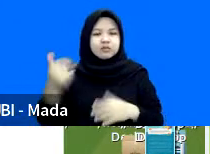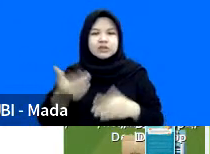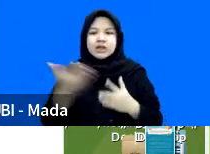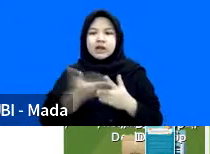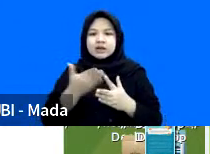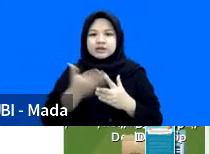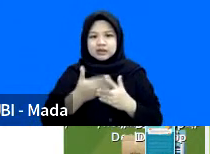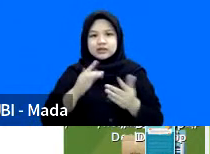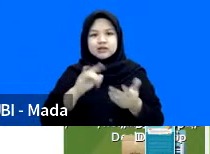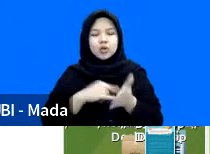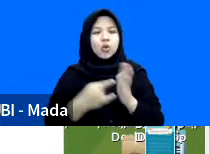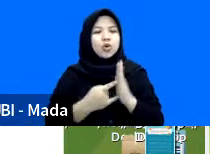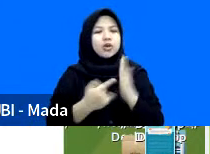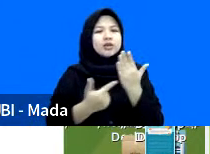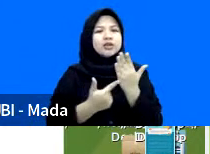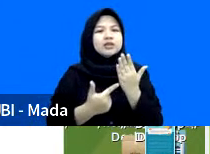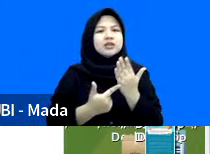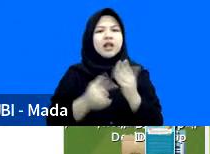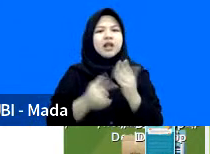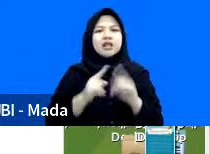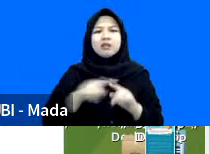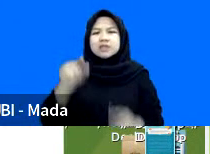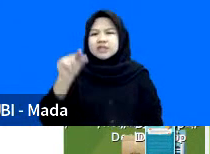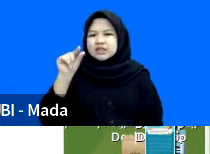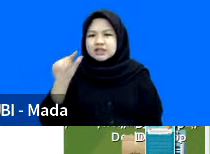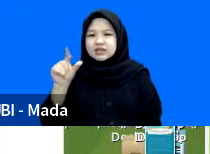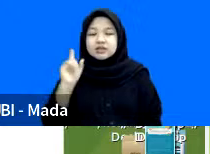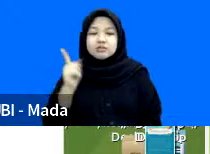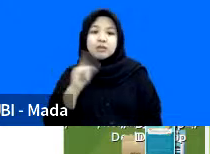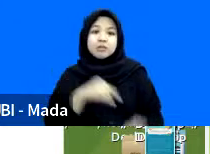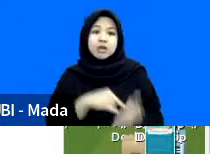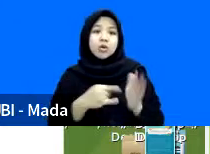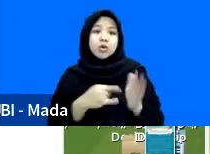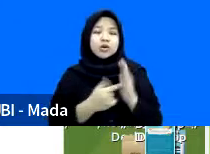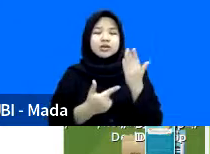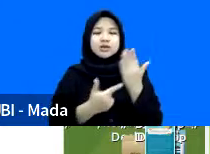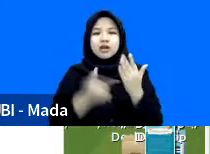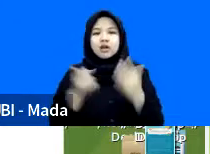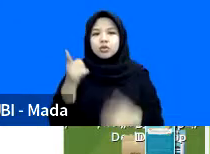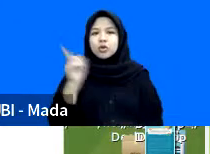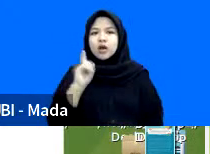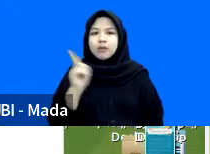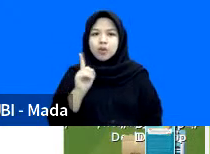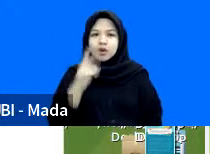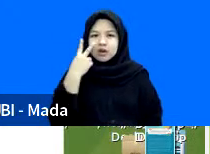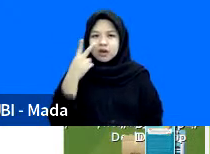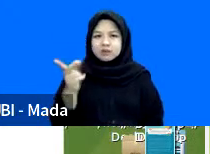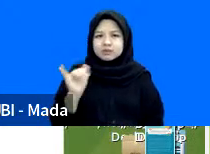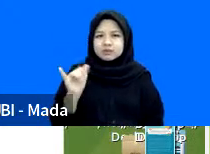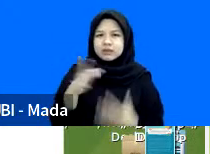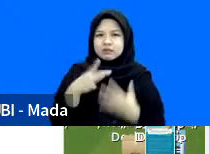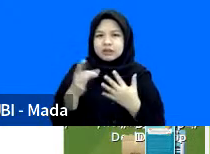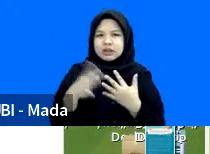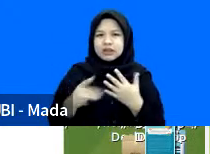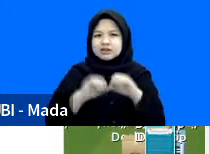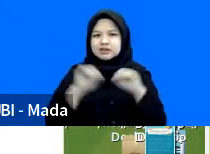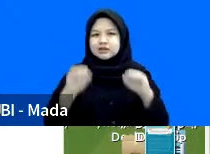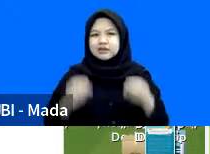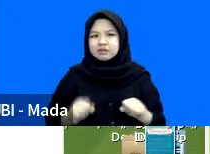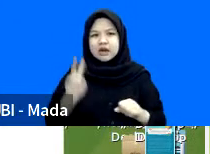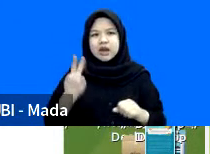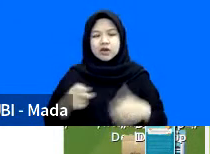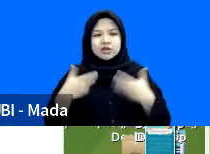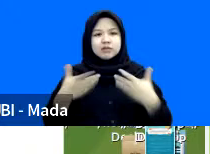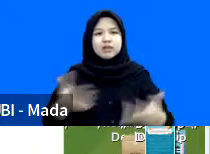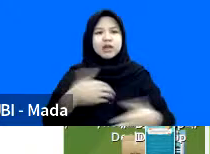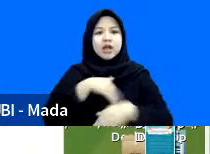so less that digital technology should not be considered as a systemic option at all. It should be provided to everybody. I'm not against digital technology